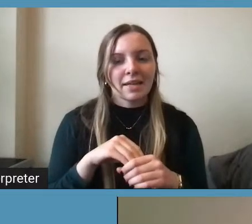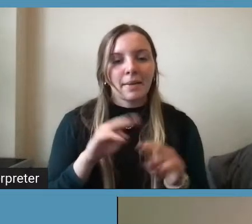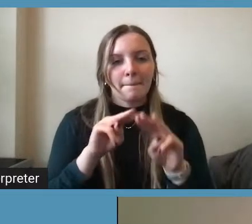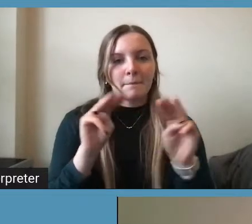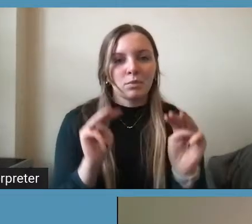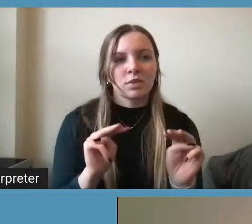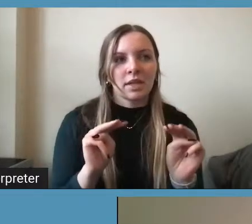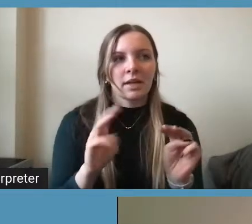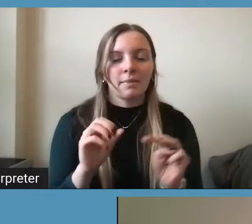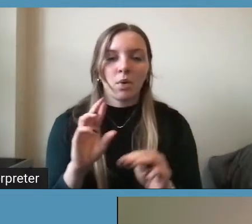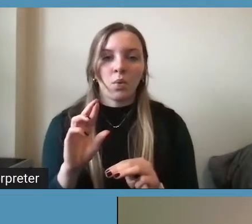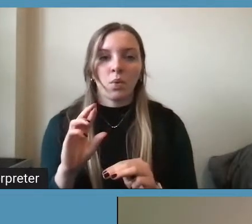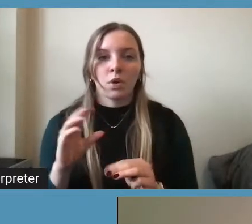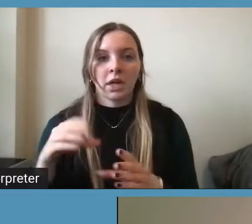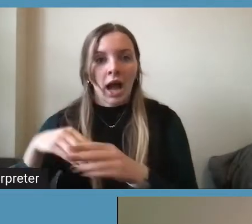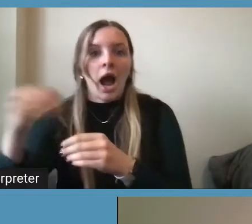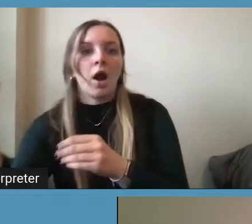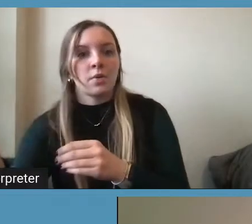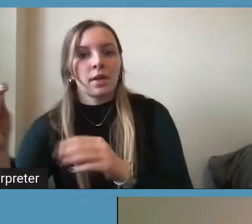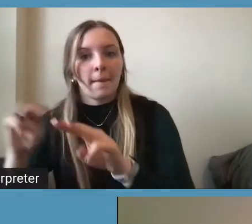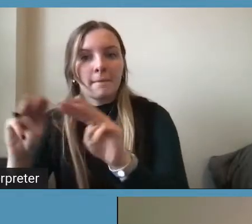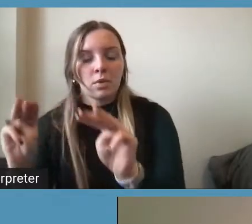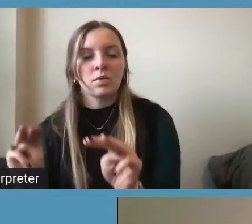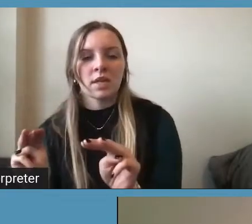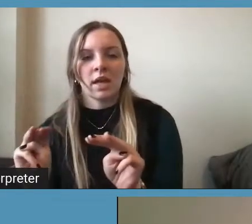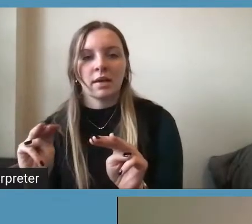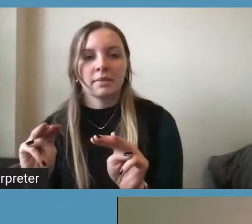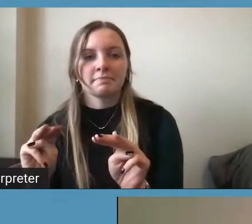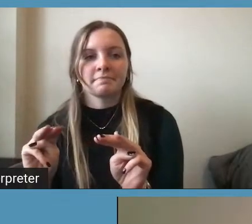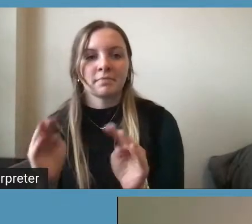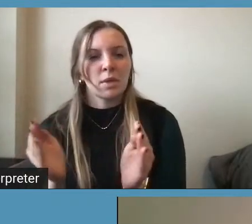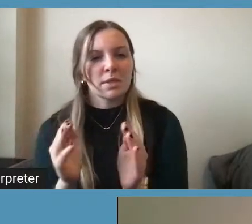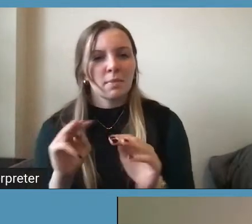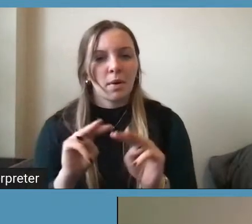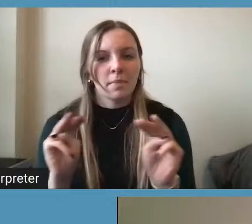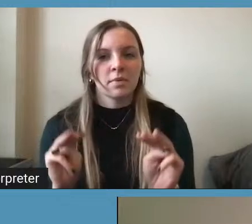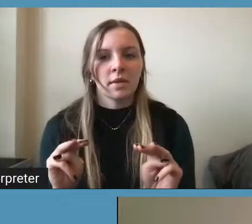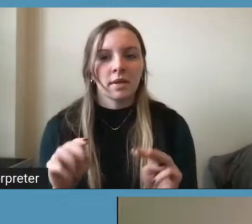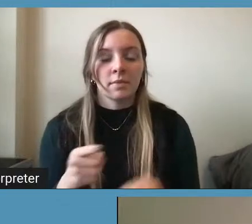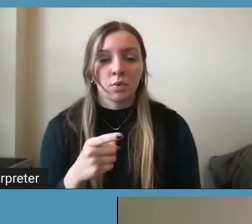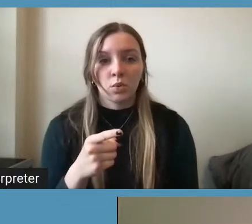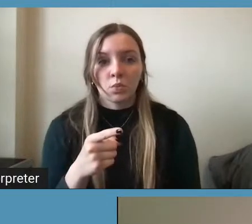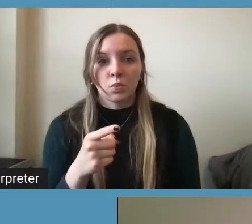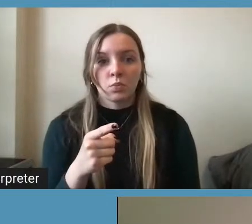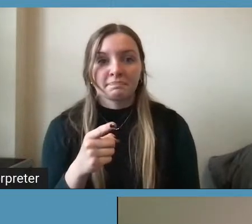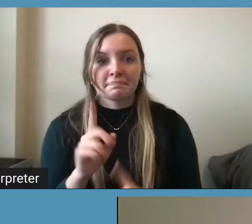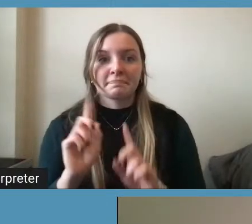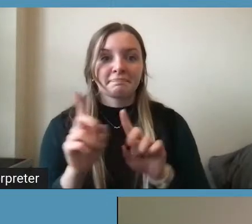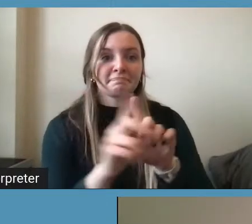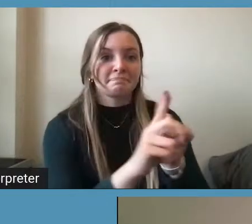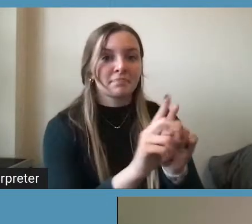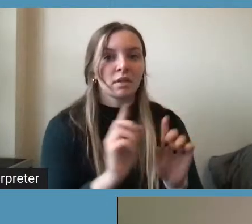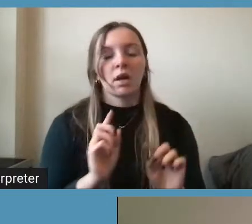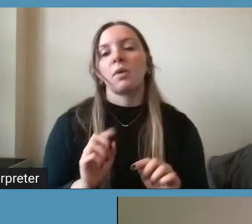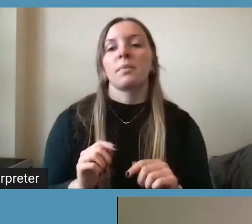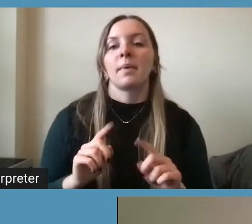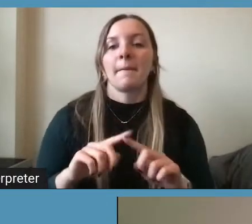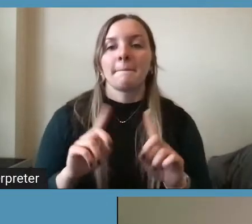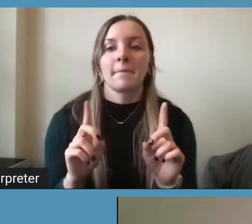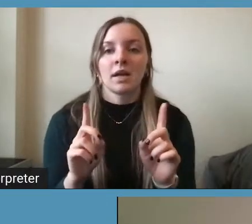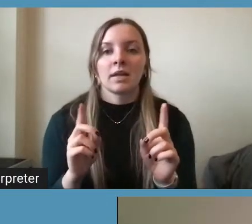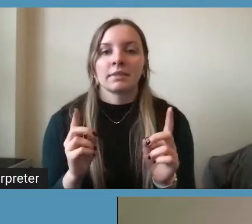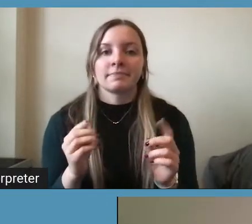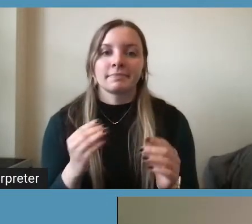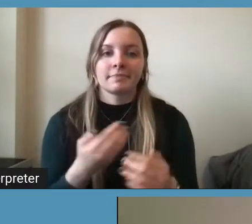And I saw that you go to museums a lot to do this work, but what kinds of things could we do just on our